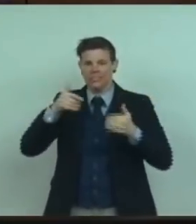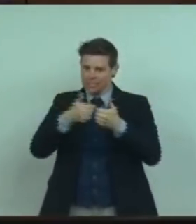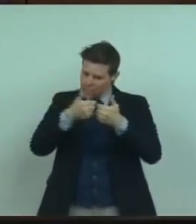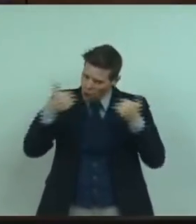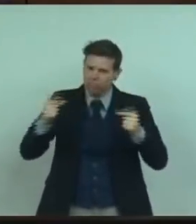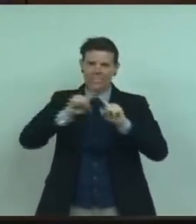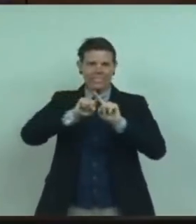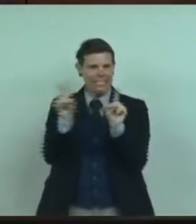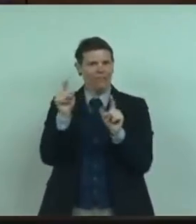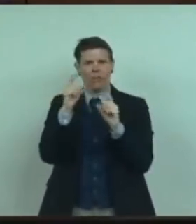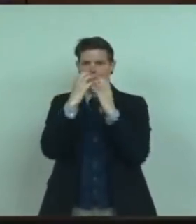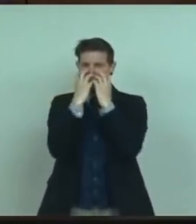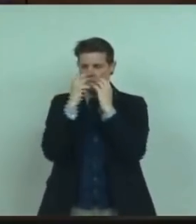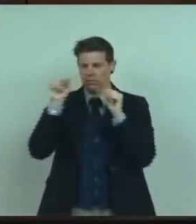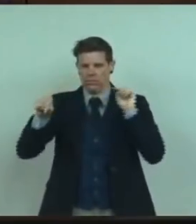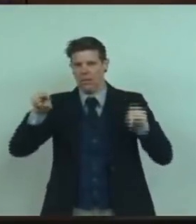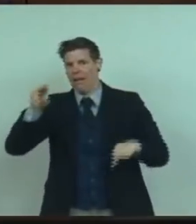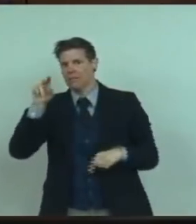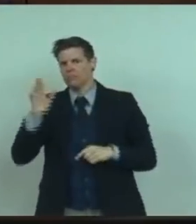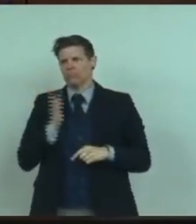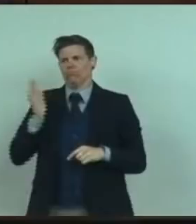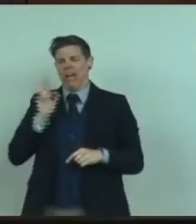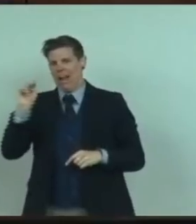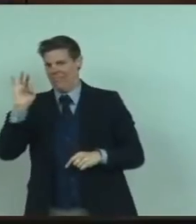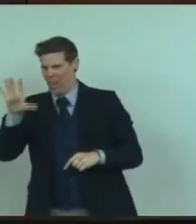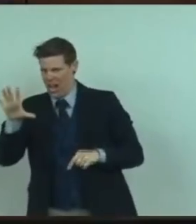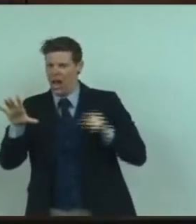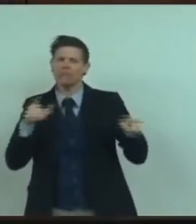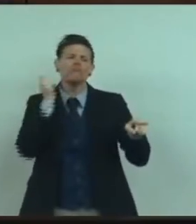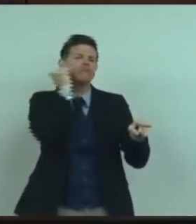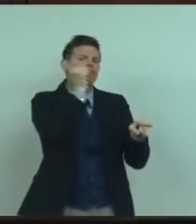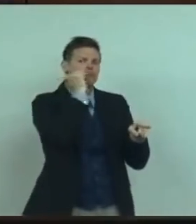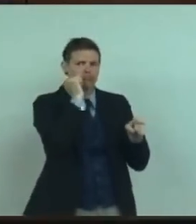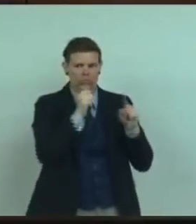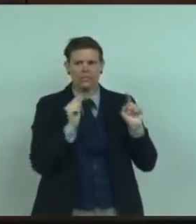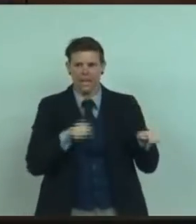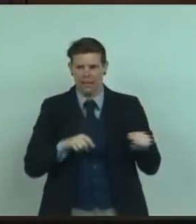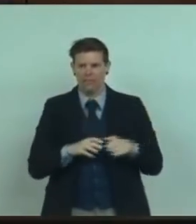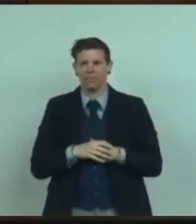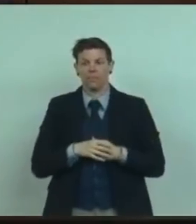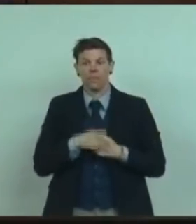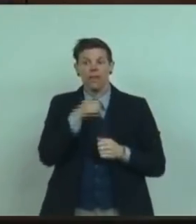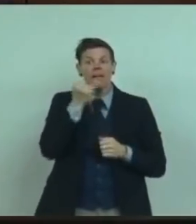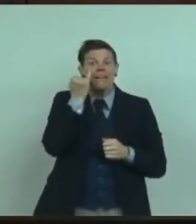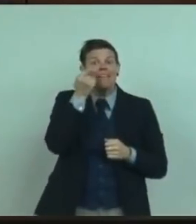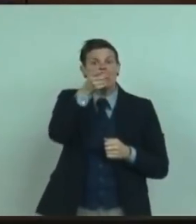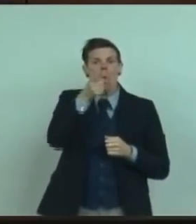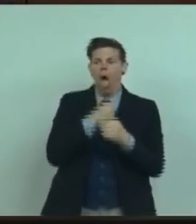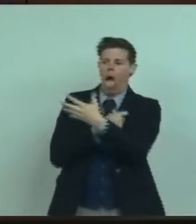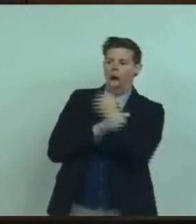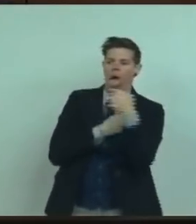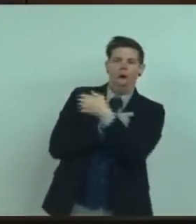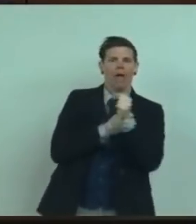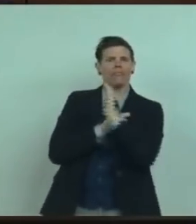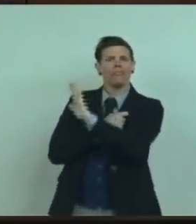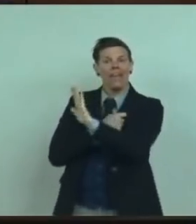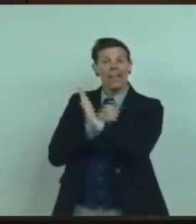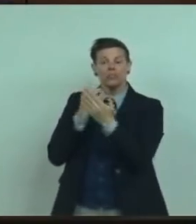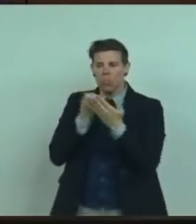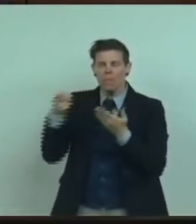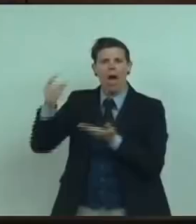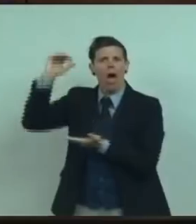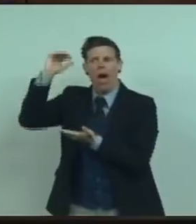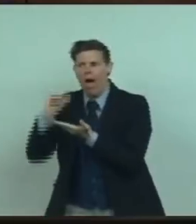exacerbate a fragile system even further. And if you can make these masks, as we get more guidance, you know what? You can go